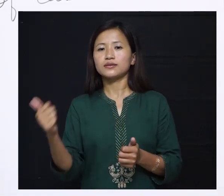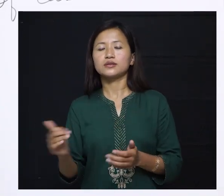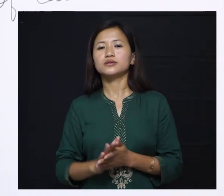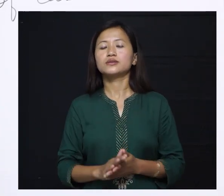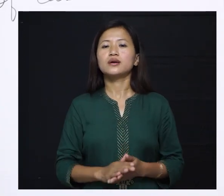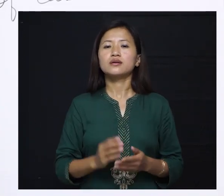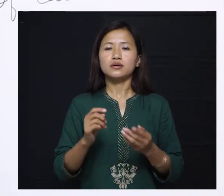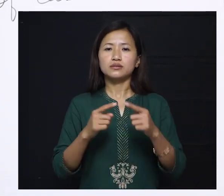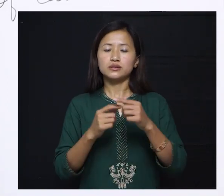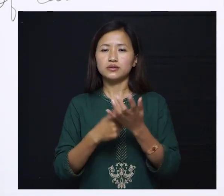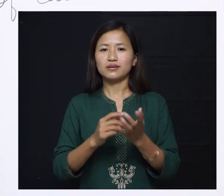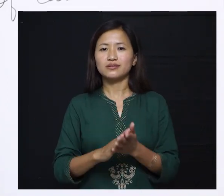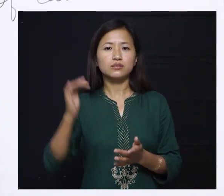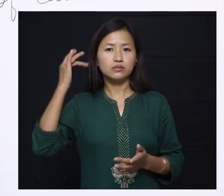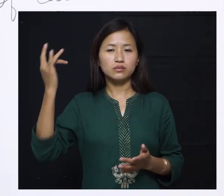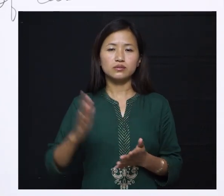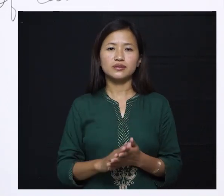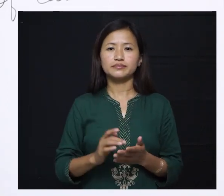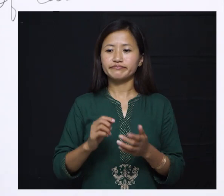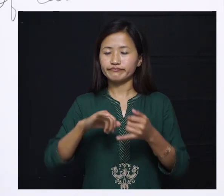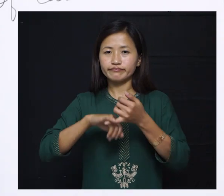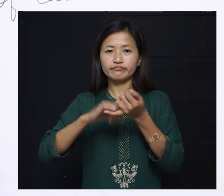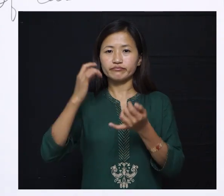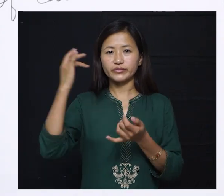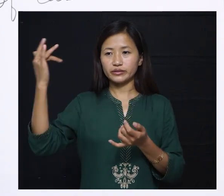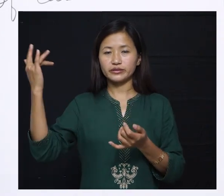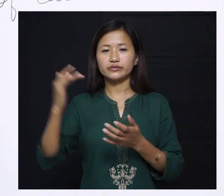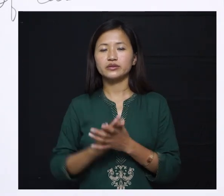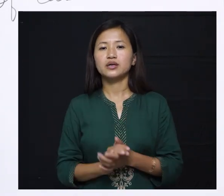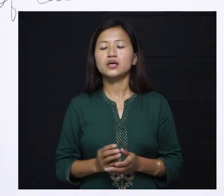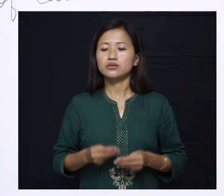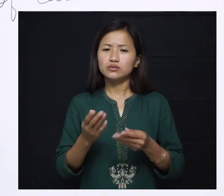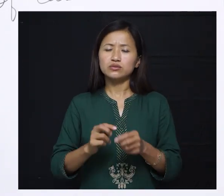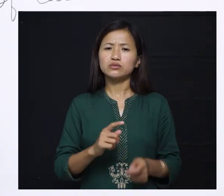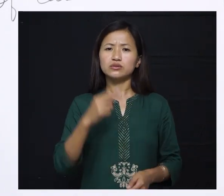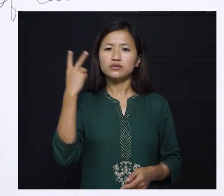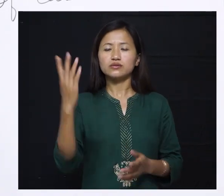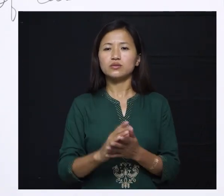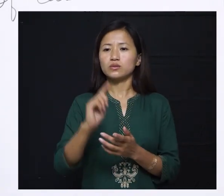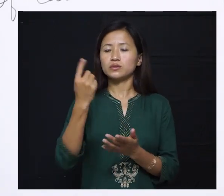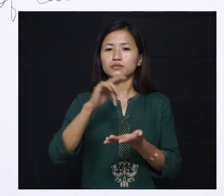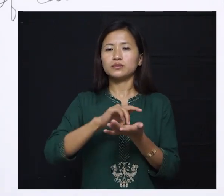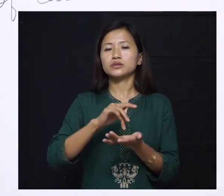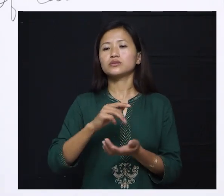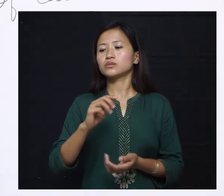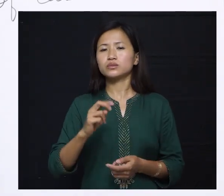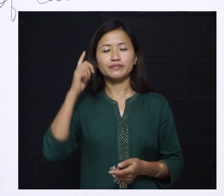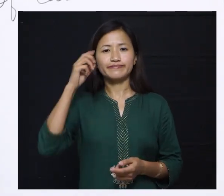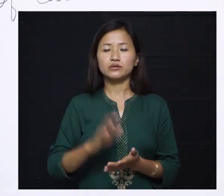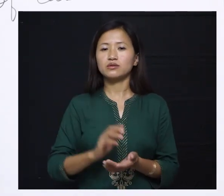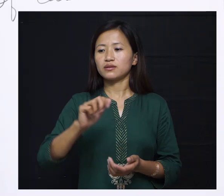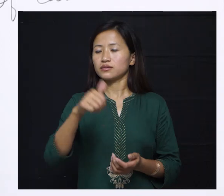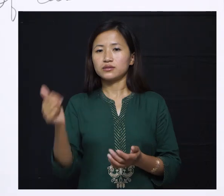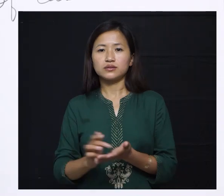business on gold, silver, and precious stones. So these traders, they used to travel from one place to another, and in that way they